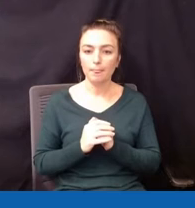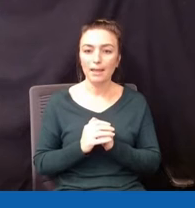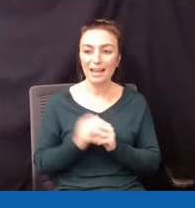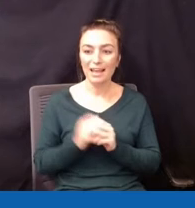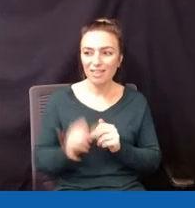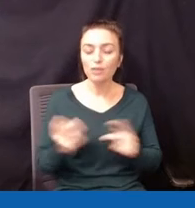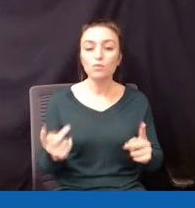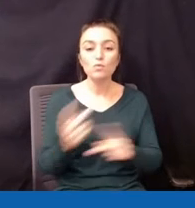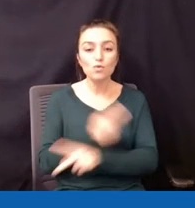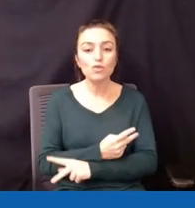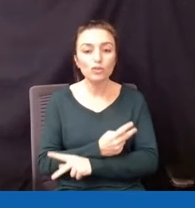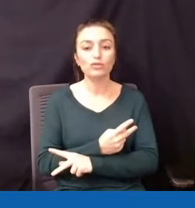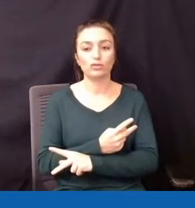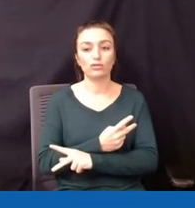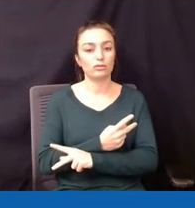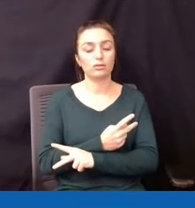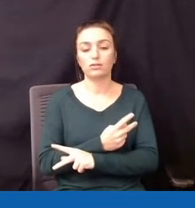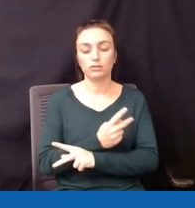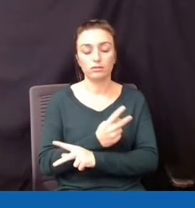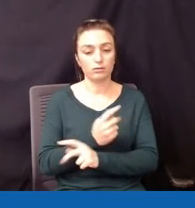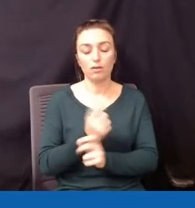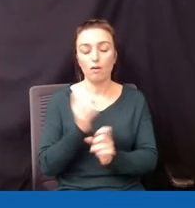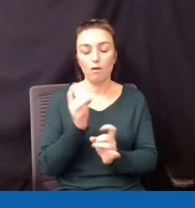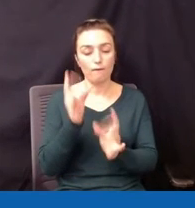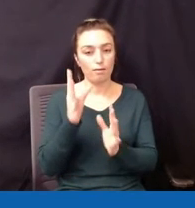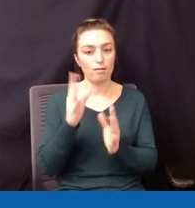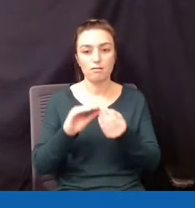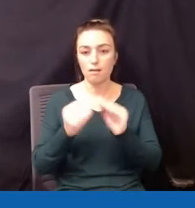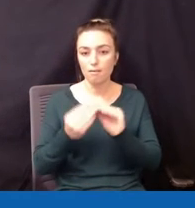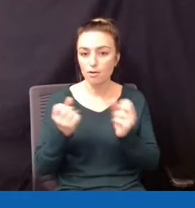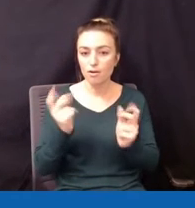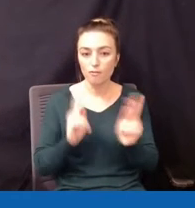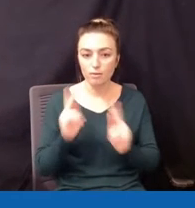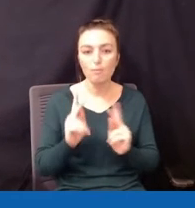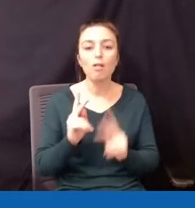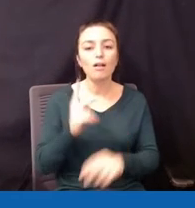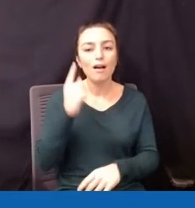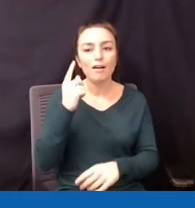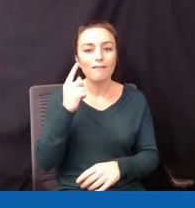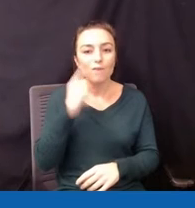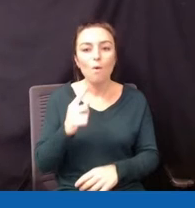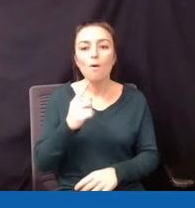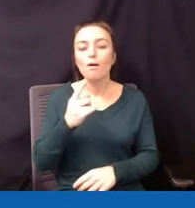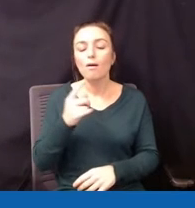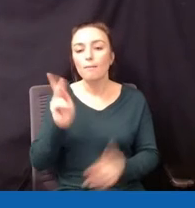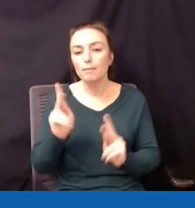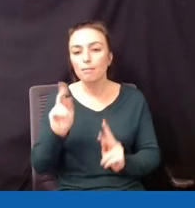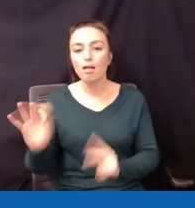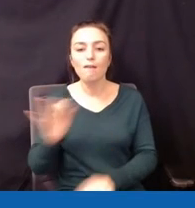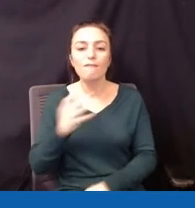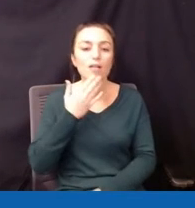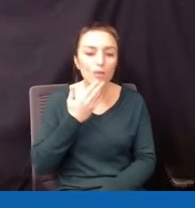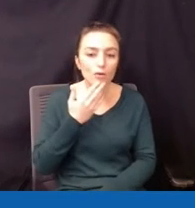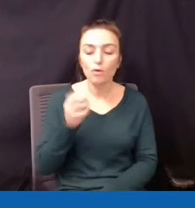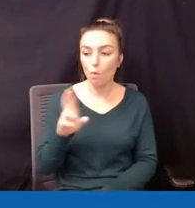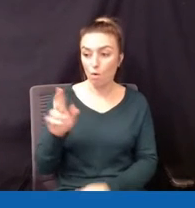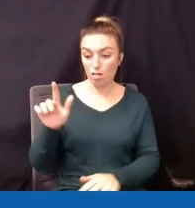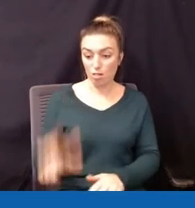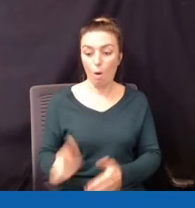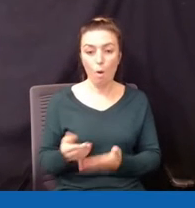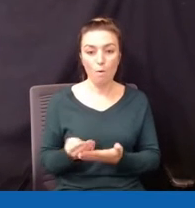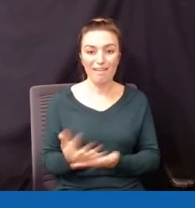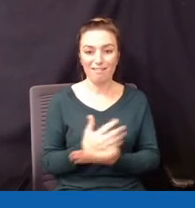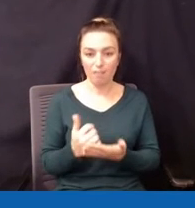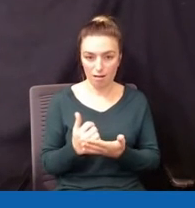number of people with mental illness who are incarcerated are people of color, for example, or come from low-income backgrounds. And finally, the right not to be